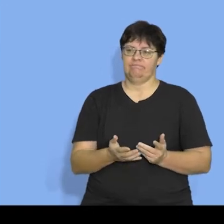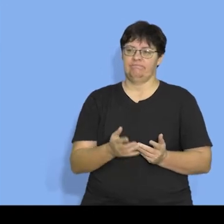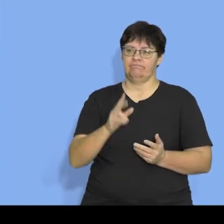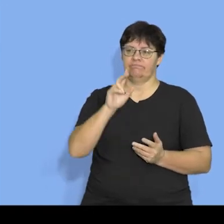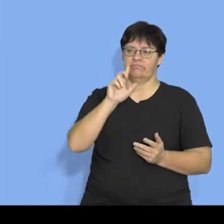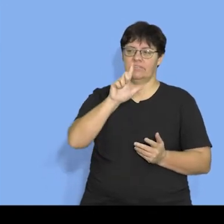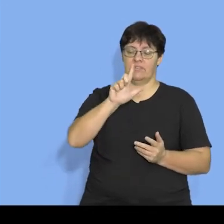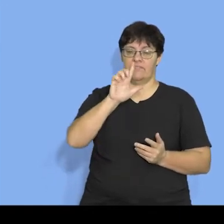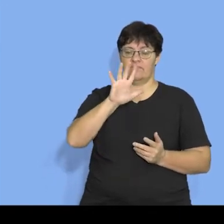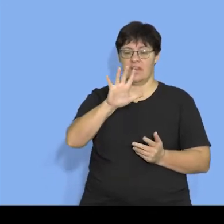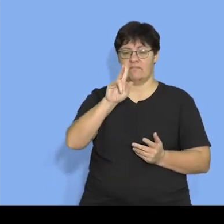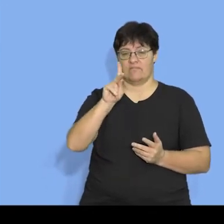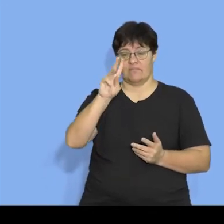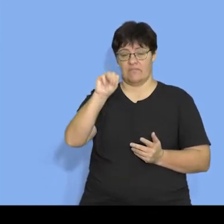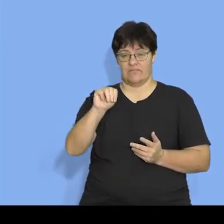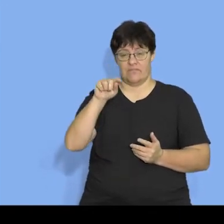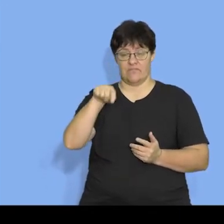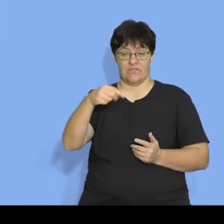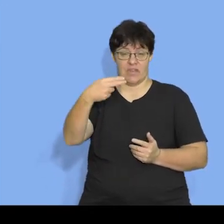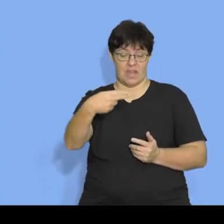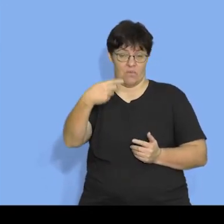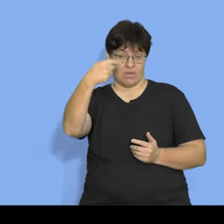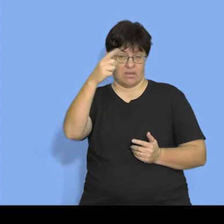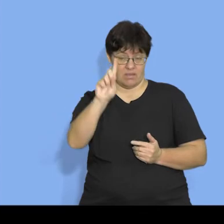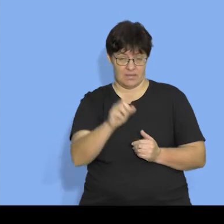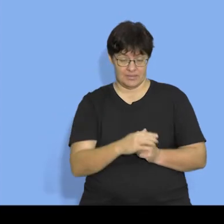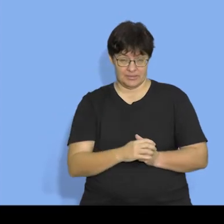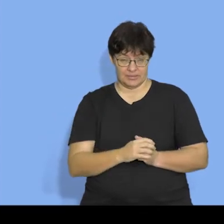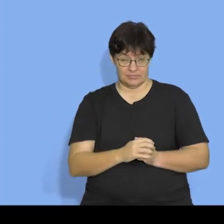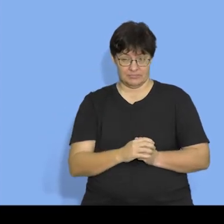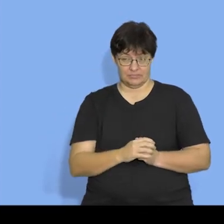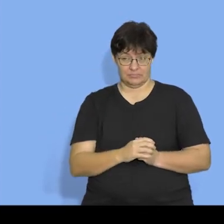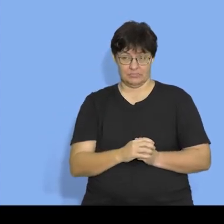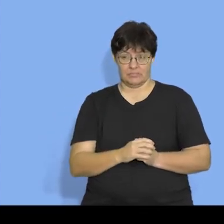is 75 kilometers per hour,